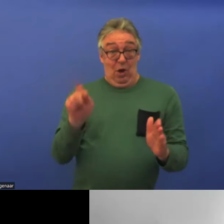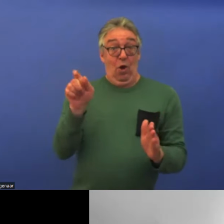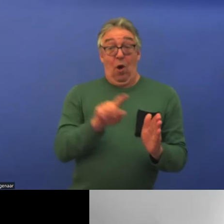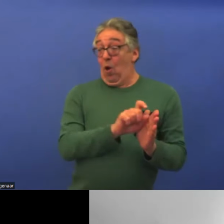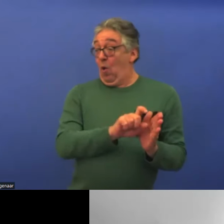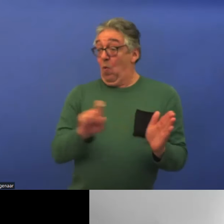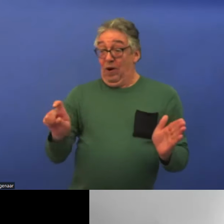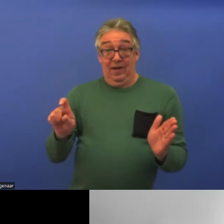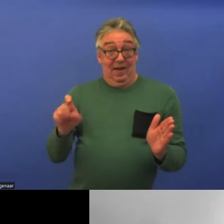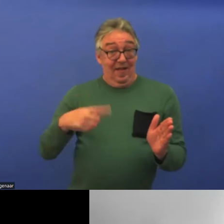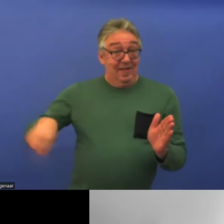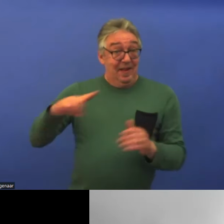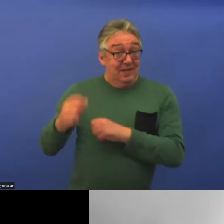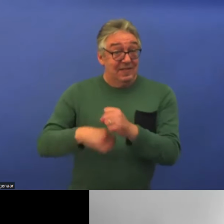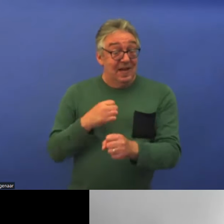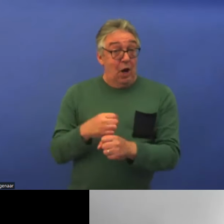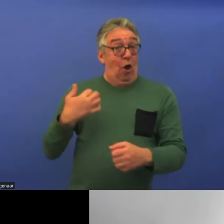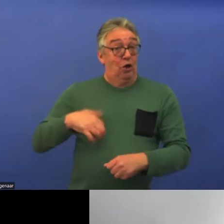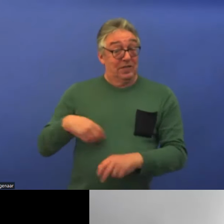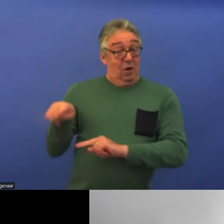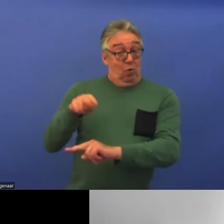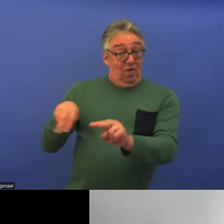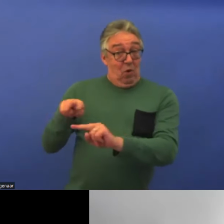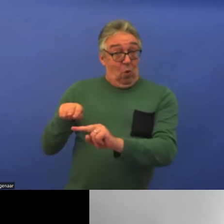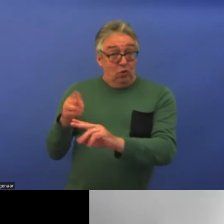Argentina next year, it will be on Monday,